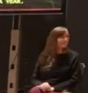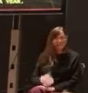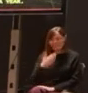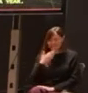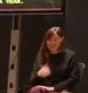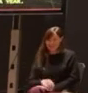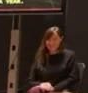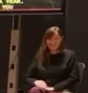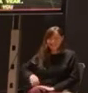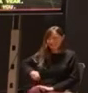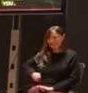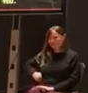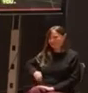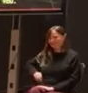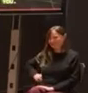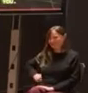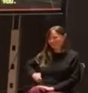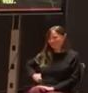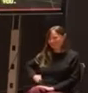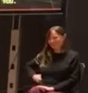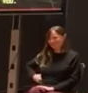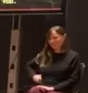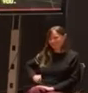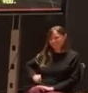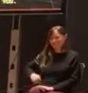Thank you. Thank you.